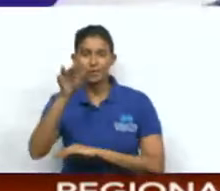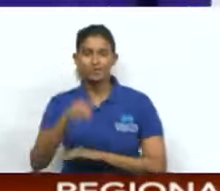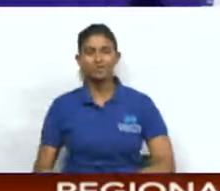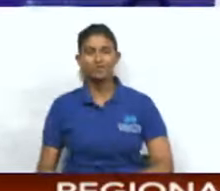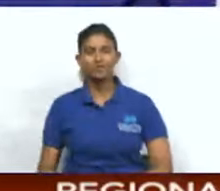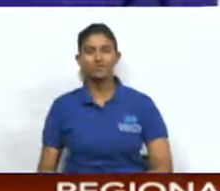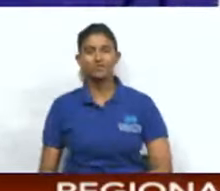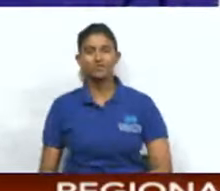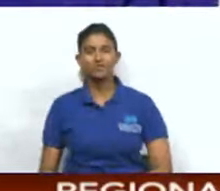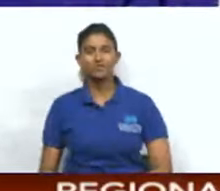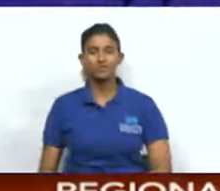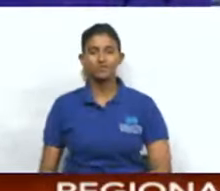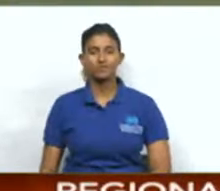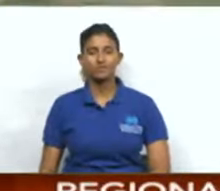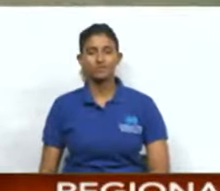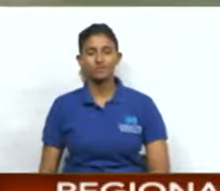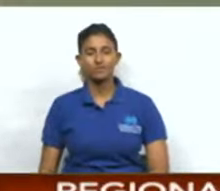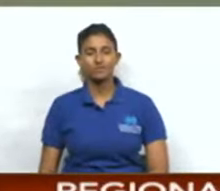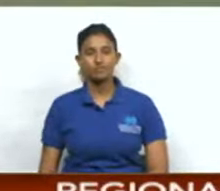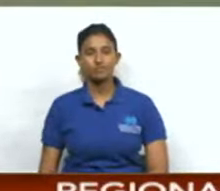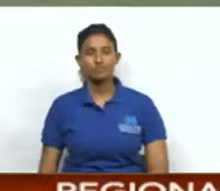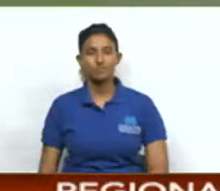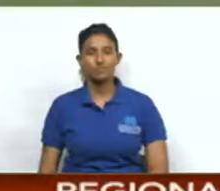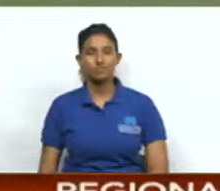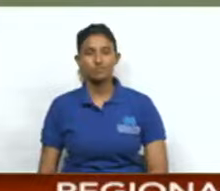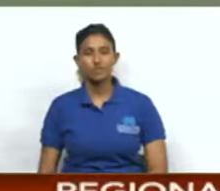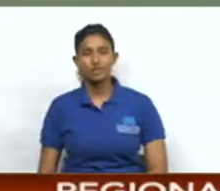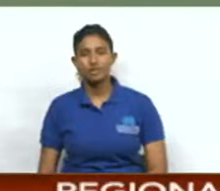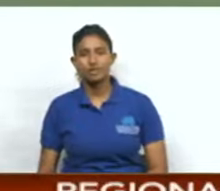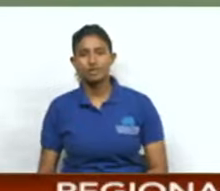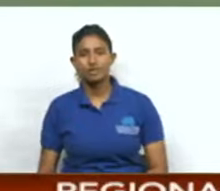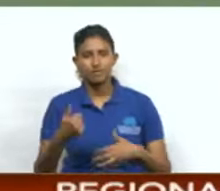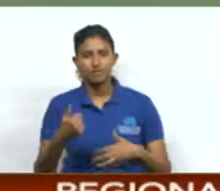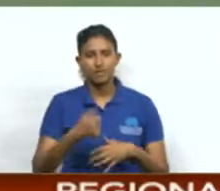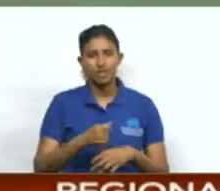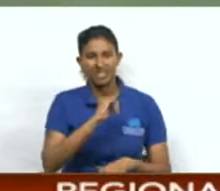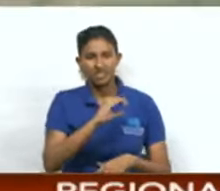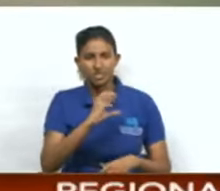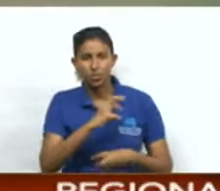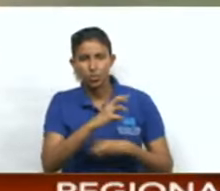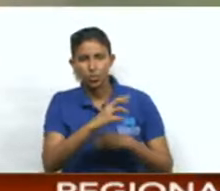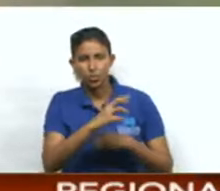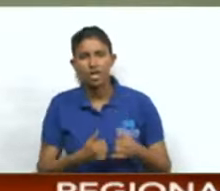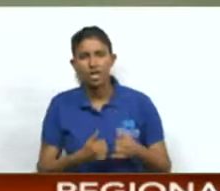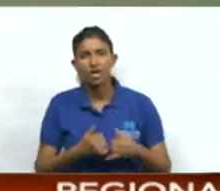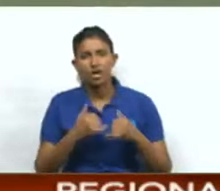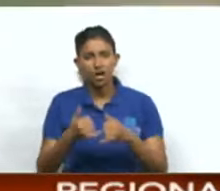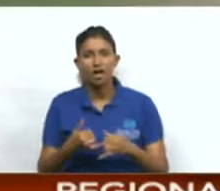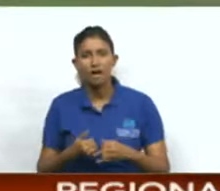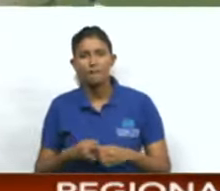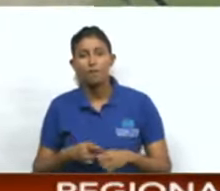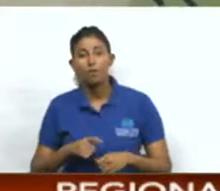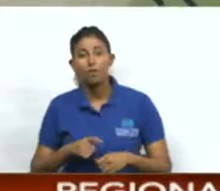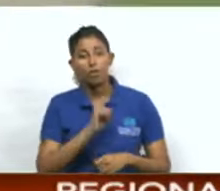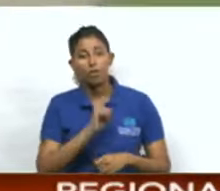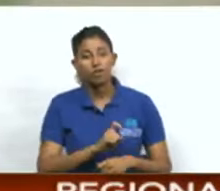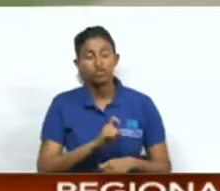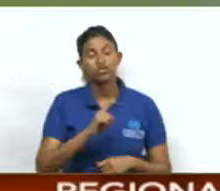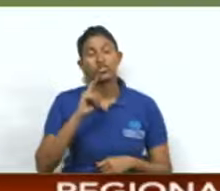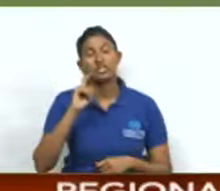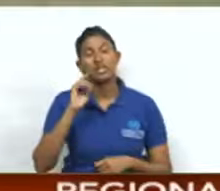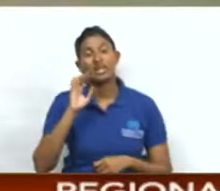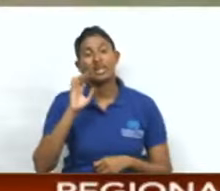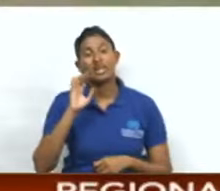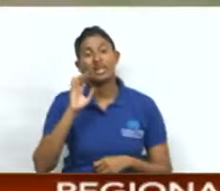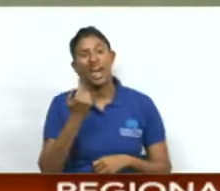South Africa tops the table at the ICC World Cup after a 190-run win against New Zealand today. Quinton de Kock led with his fourth century